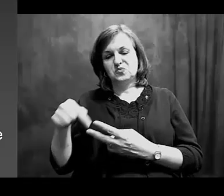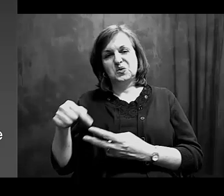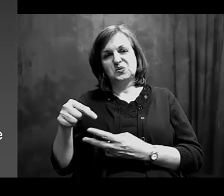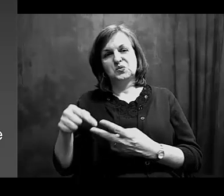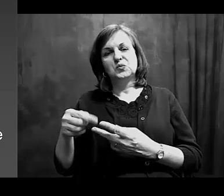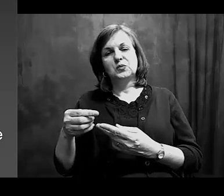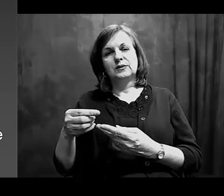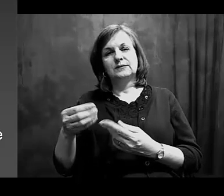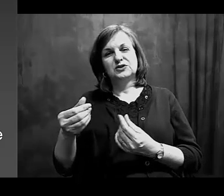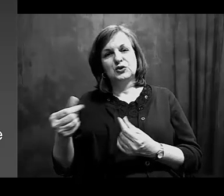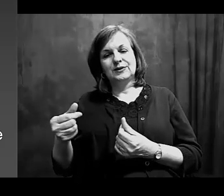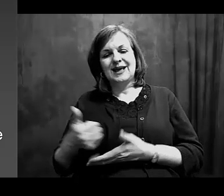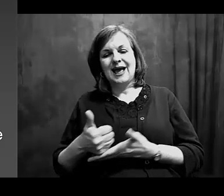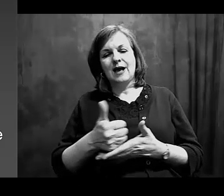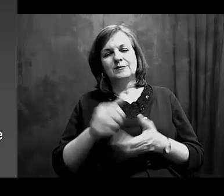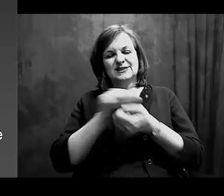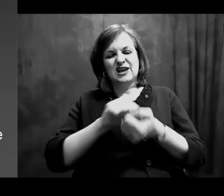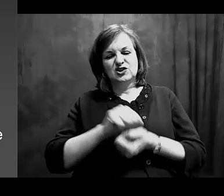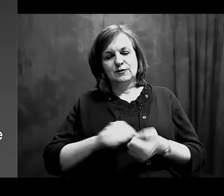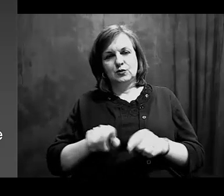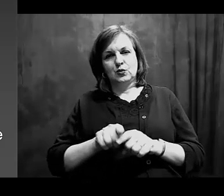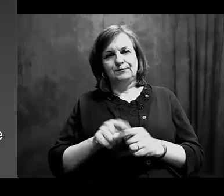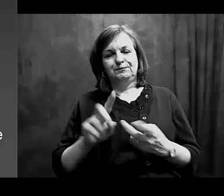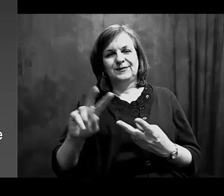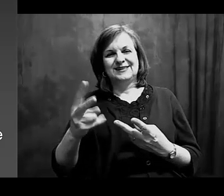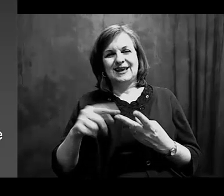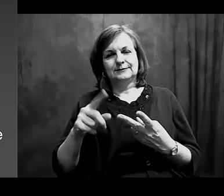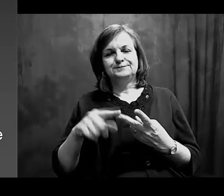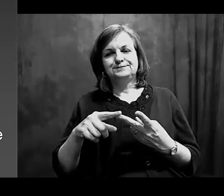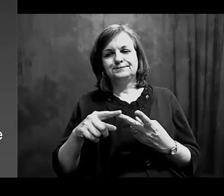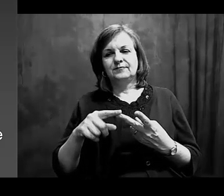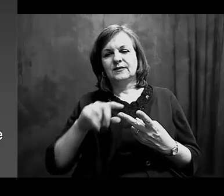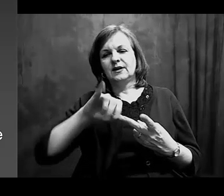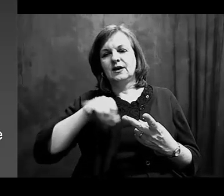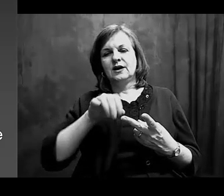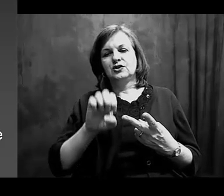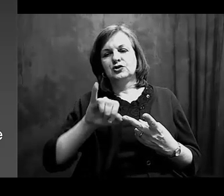excretions or secretions from the pancreas and liver.